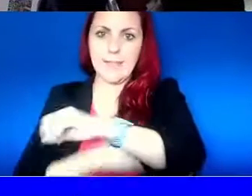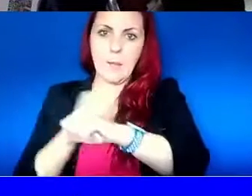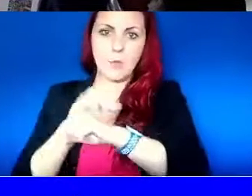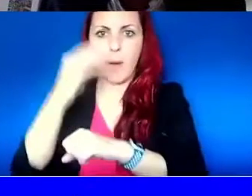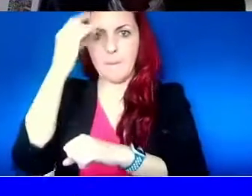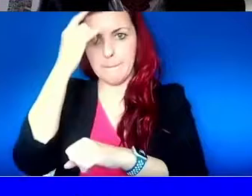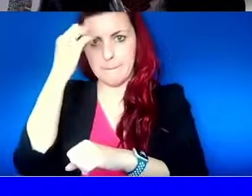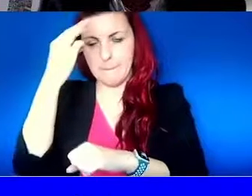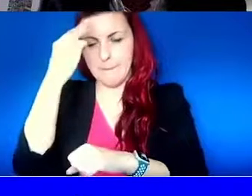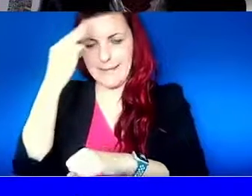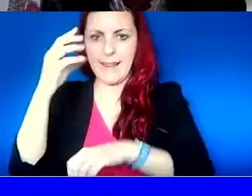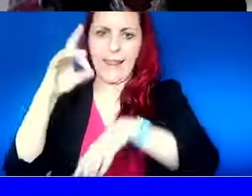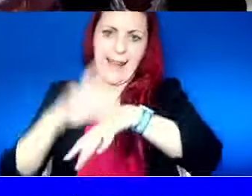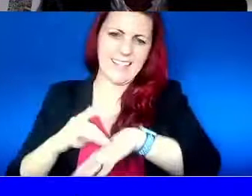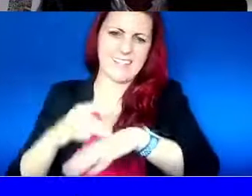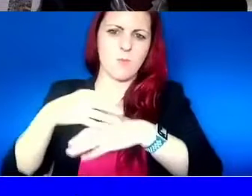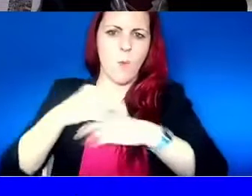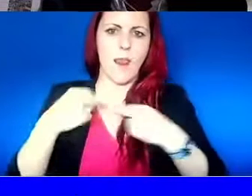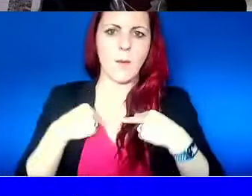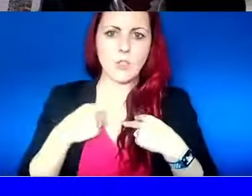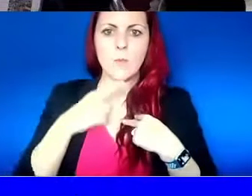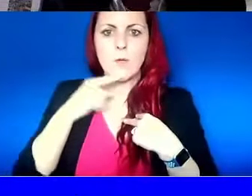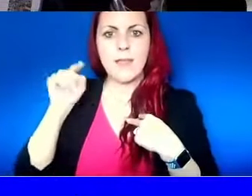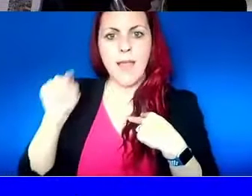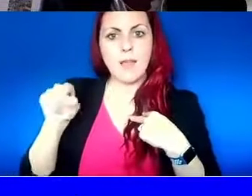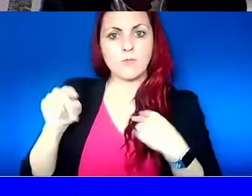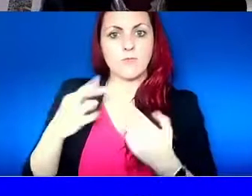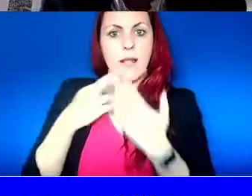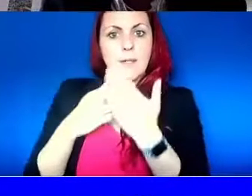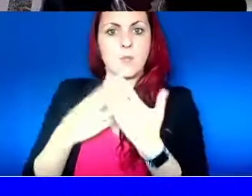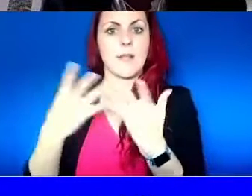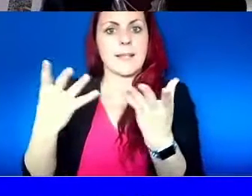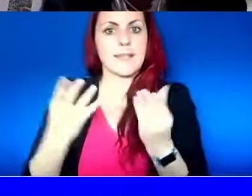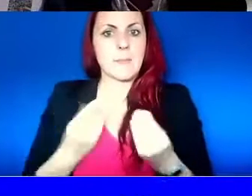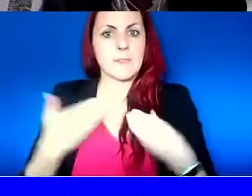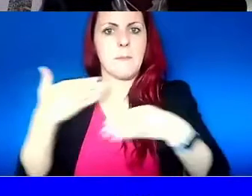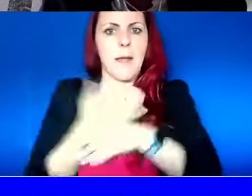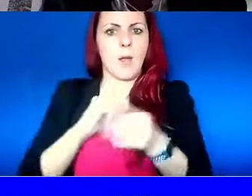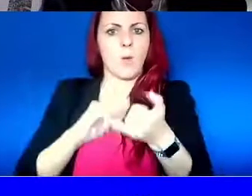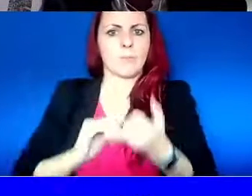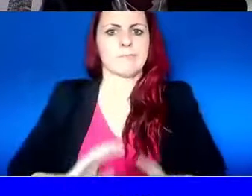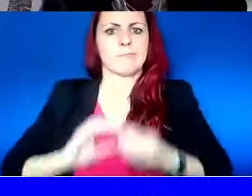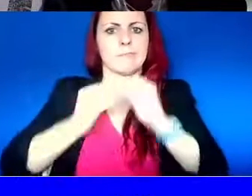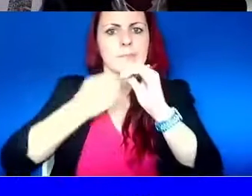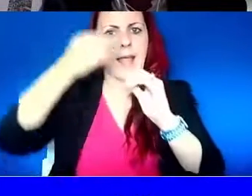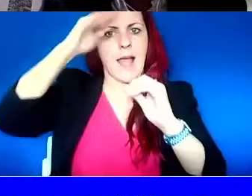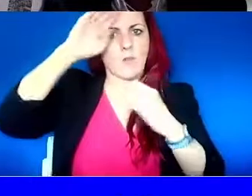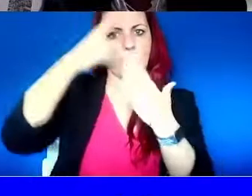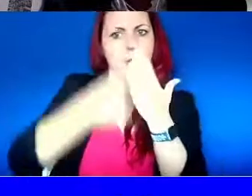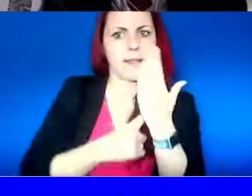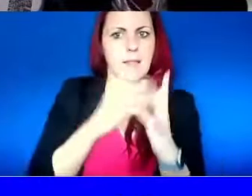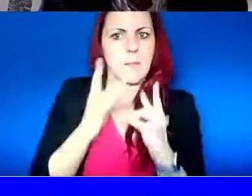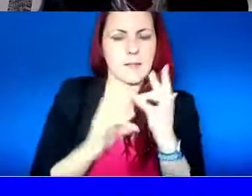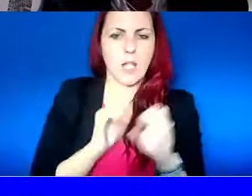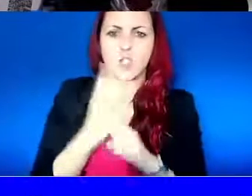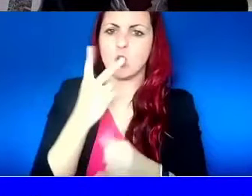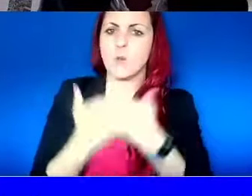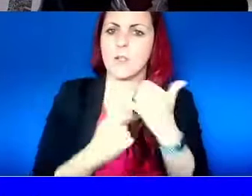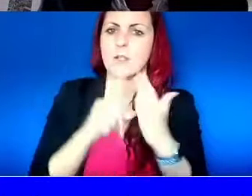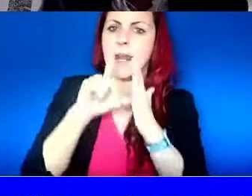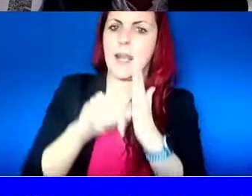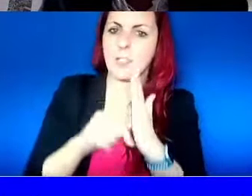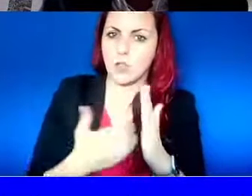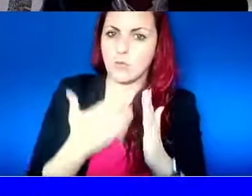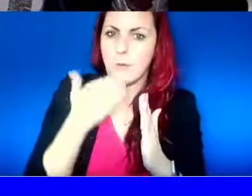illness. So that recommendation was accepted by Irish policymakers. And 2 years later, the Criminal Evidence Act placed